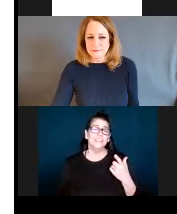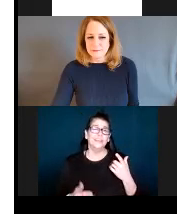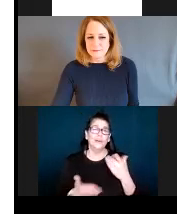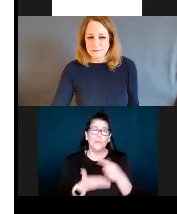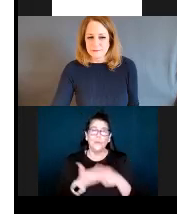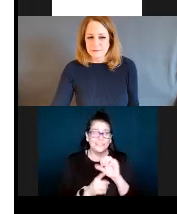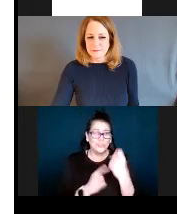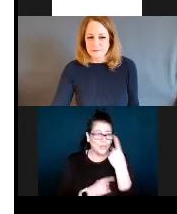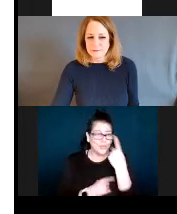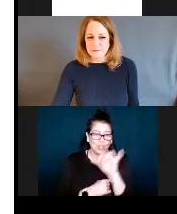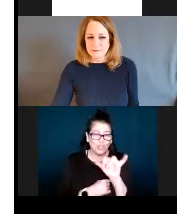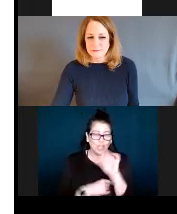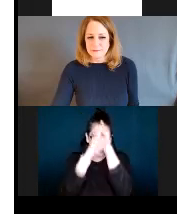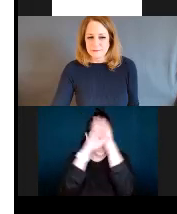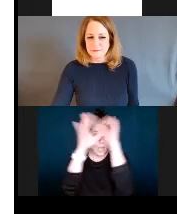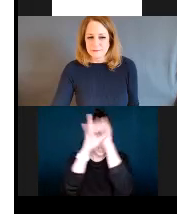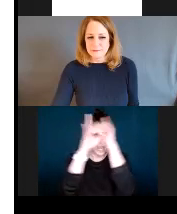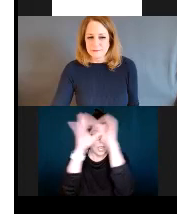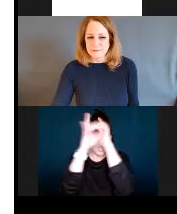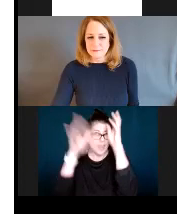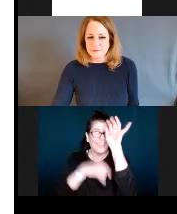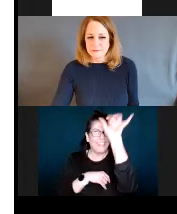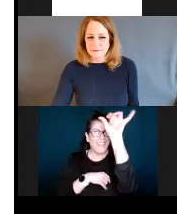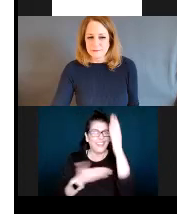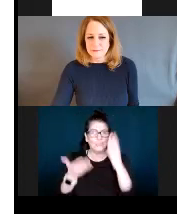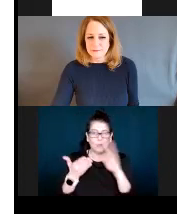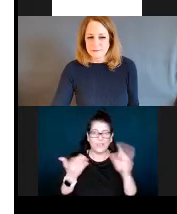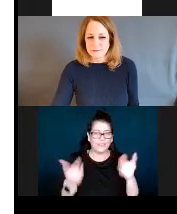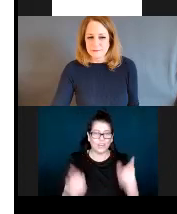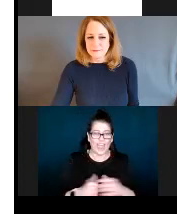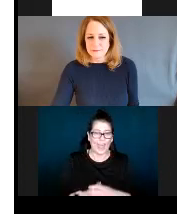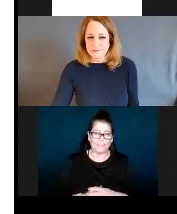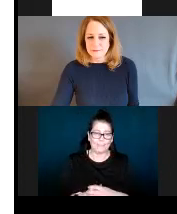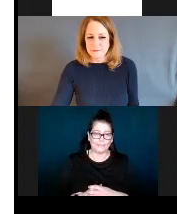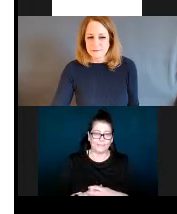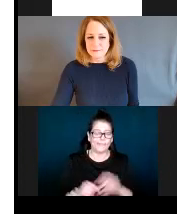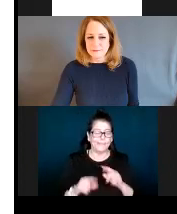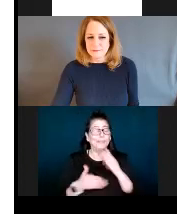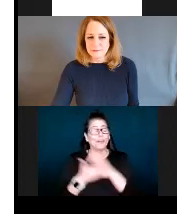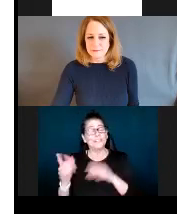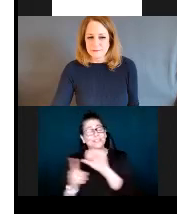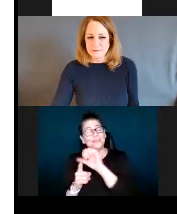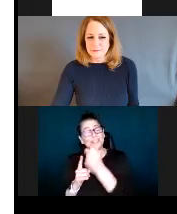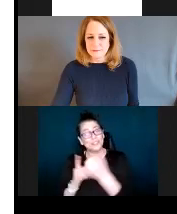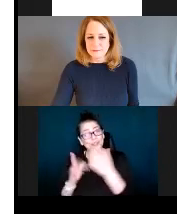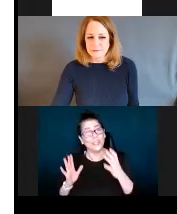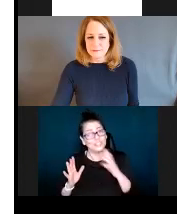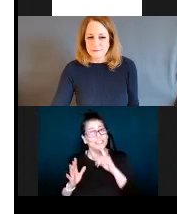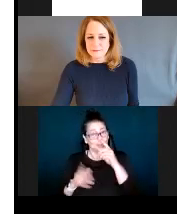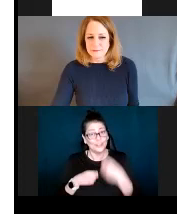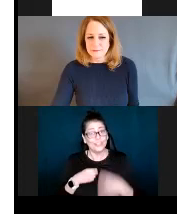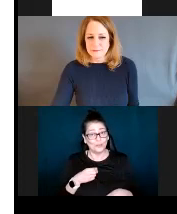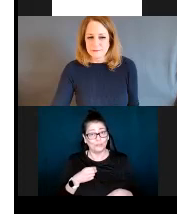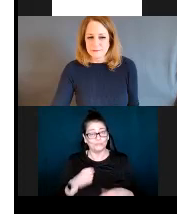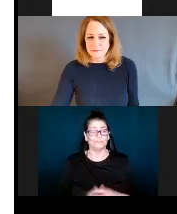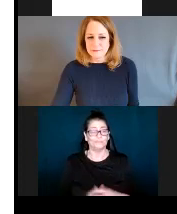it's going to be are probably never going to happen. It's probably never going to be that difficult. But there are situations in crisis intervention that are difficult. And